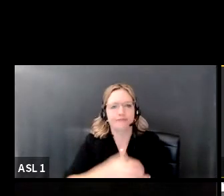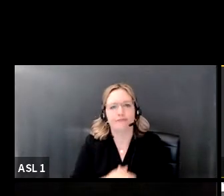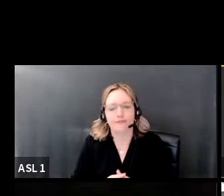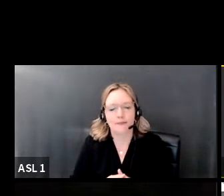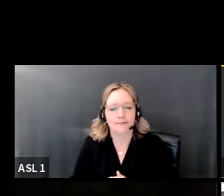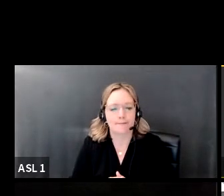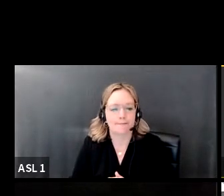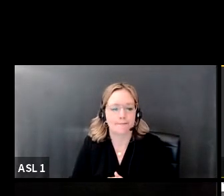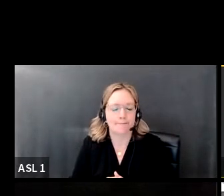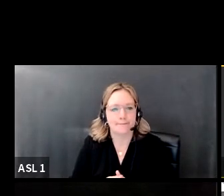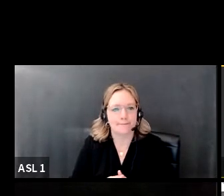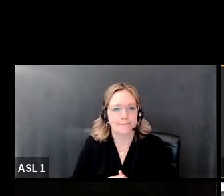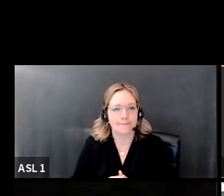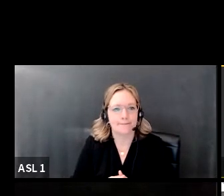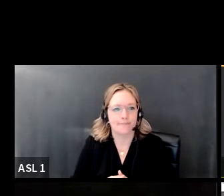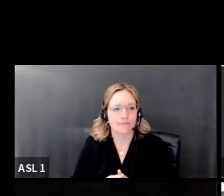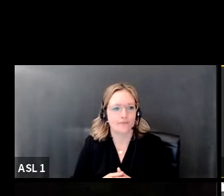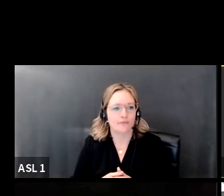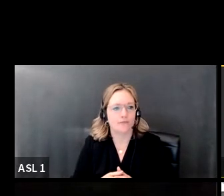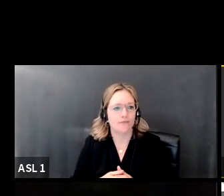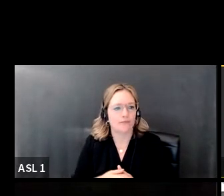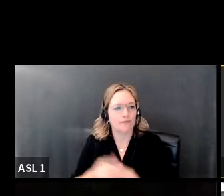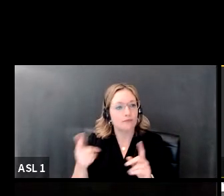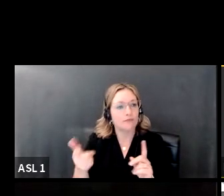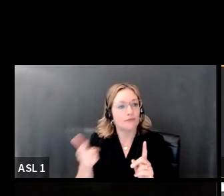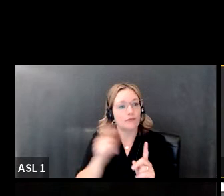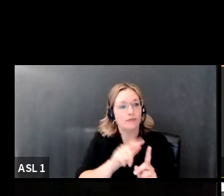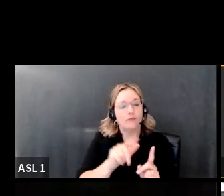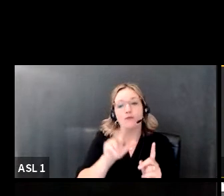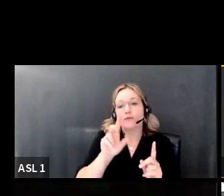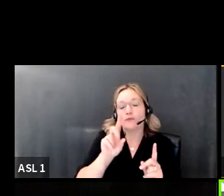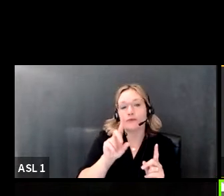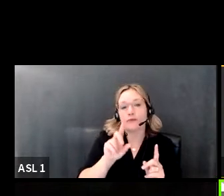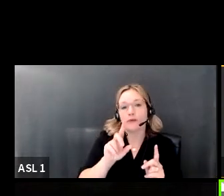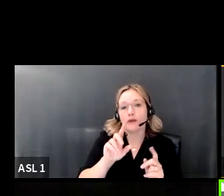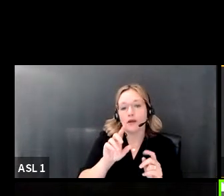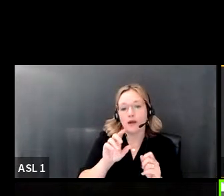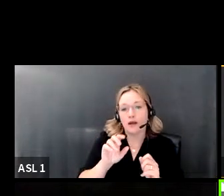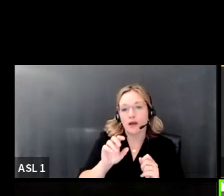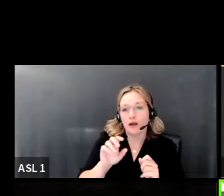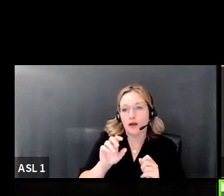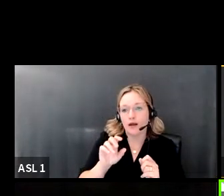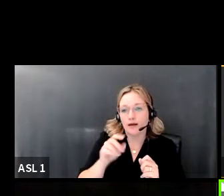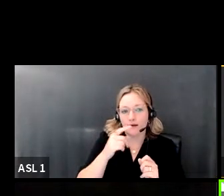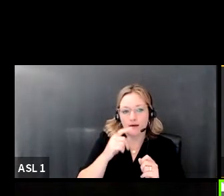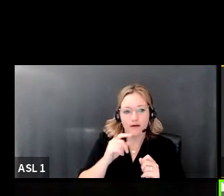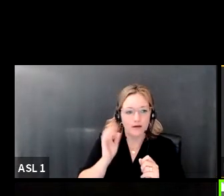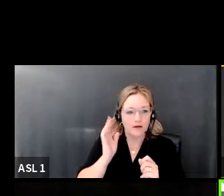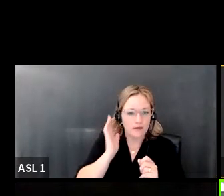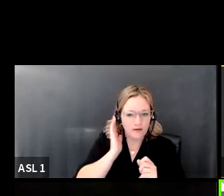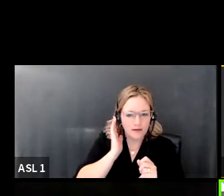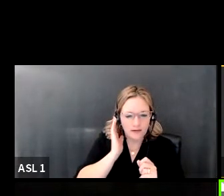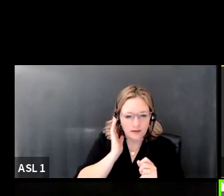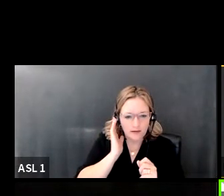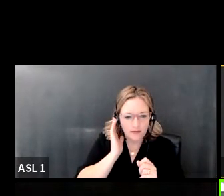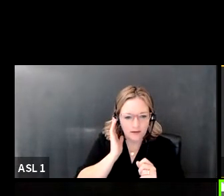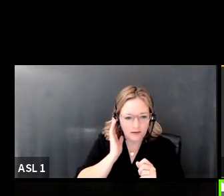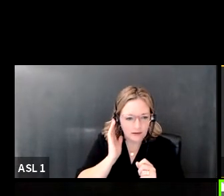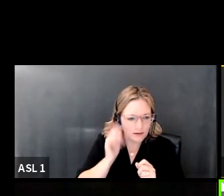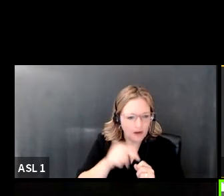flavor chair just uh if i could just finish off on that thank you very much uh jamie